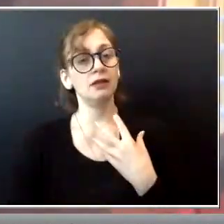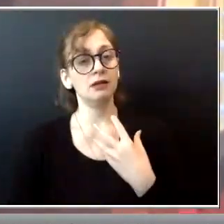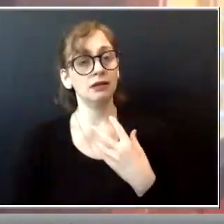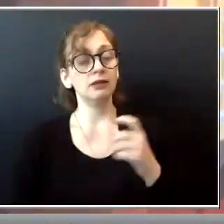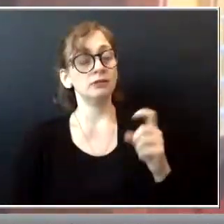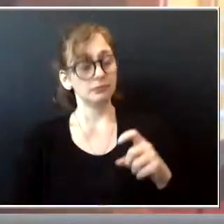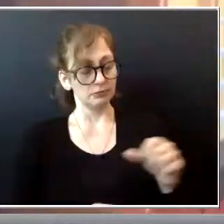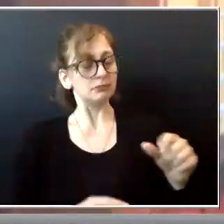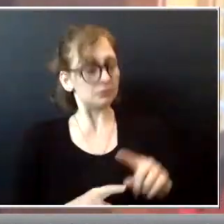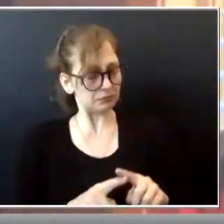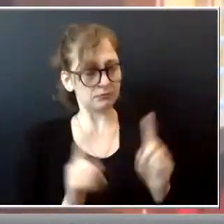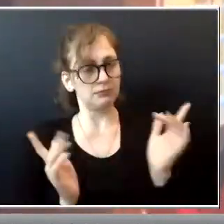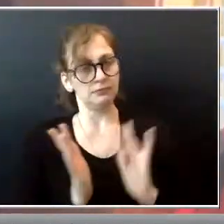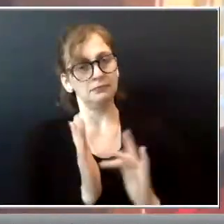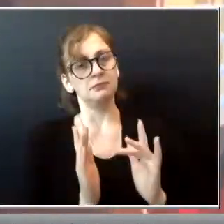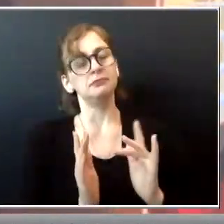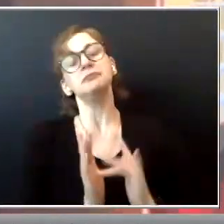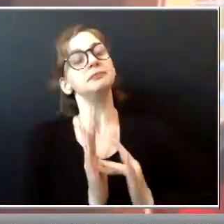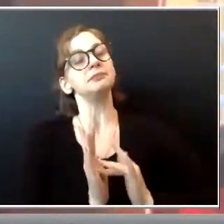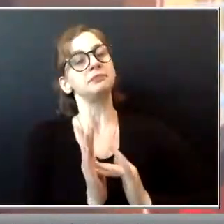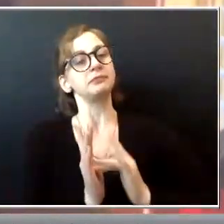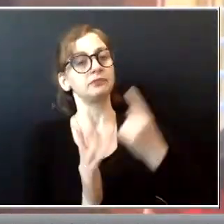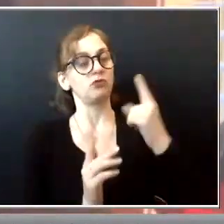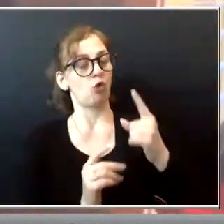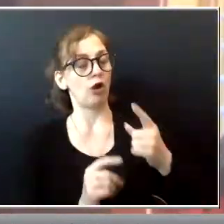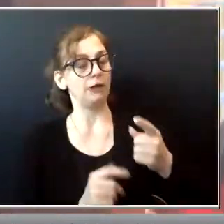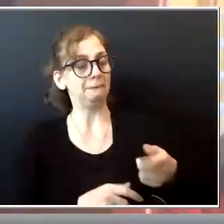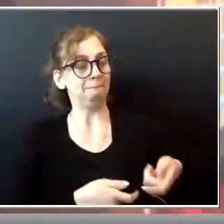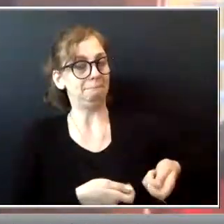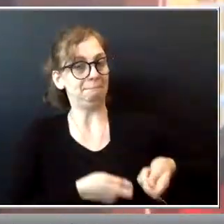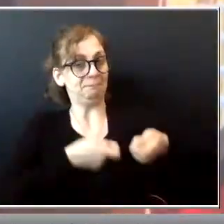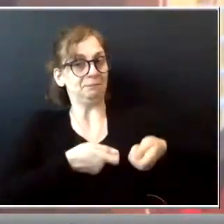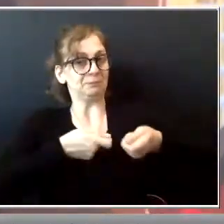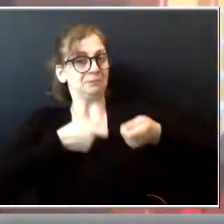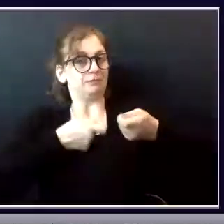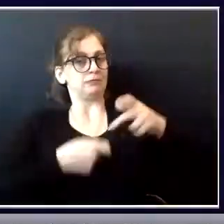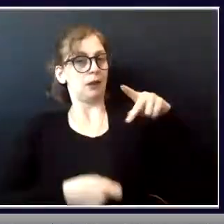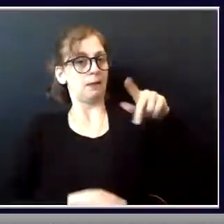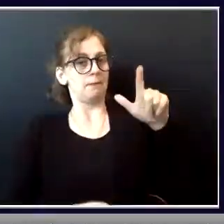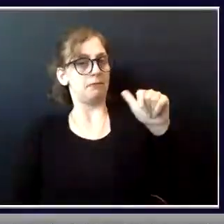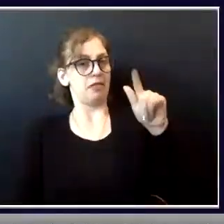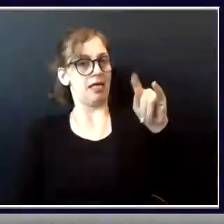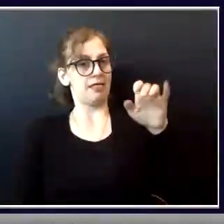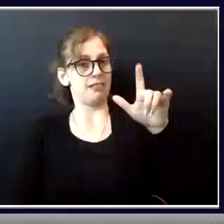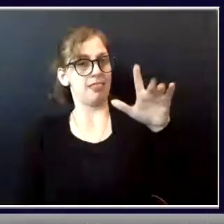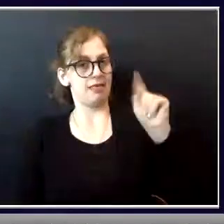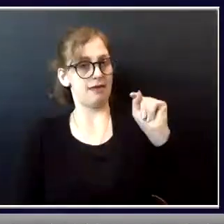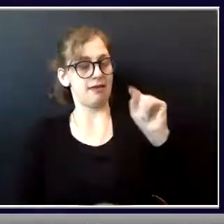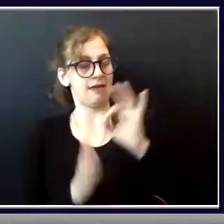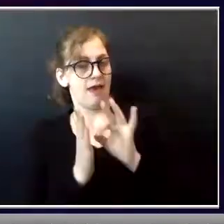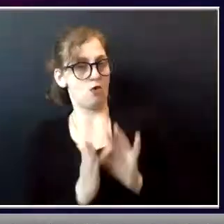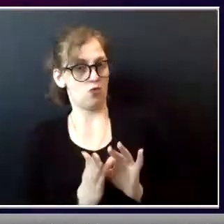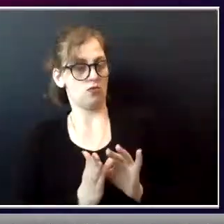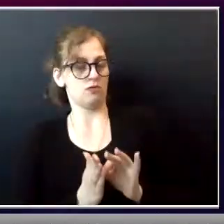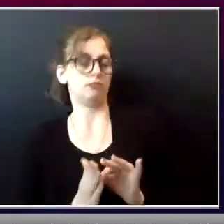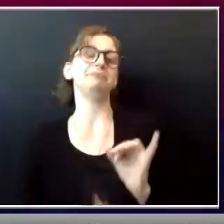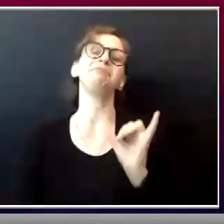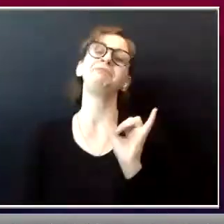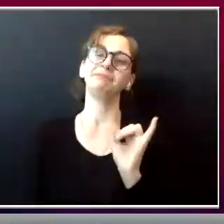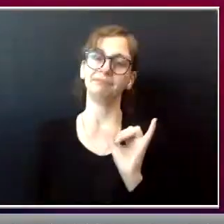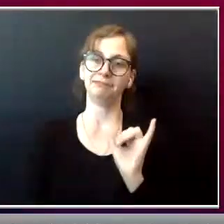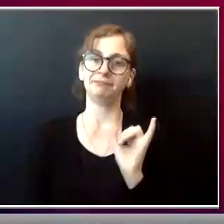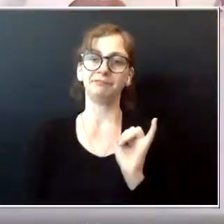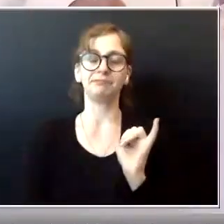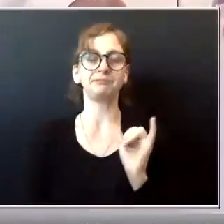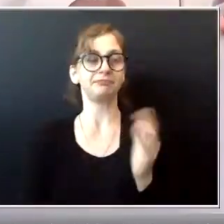use to keep the platelet counts up where they're supposed to be. Got it. I want to bring in Dr. Reddy and